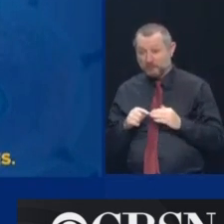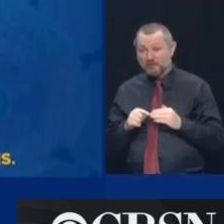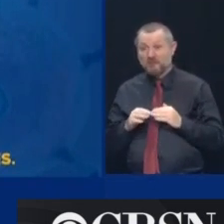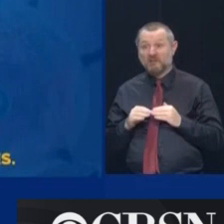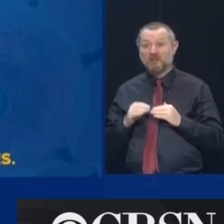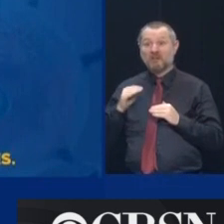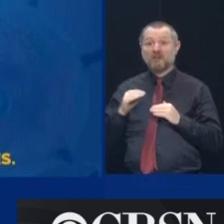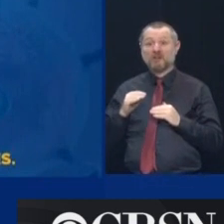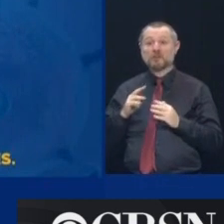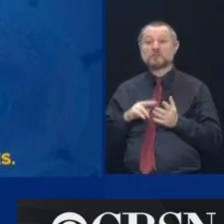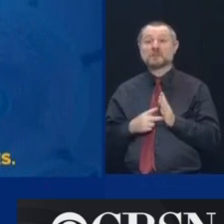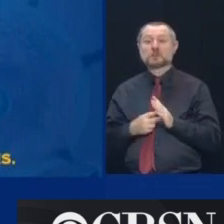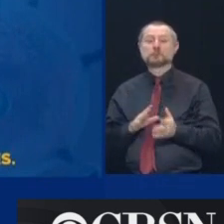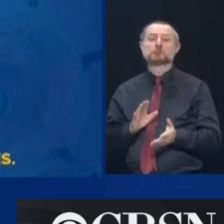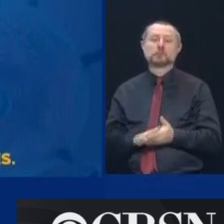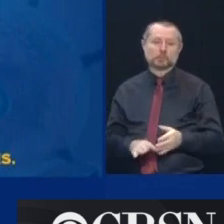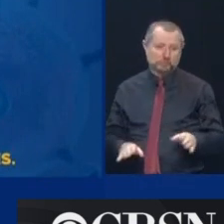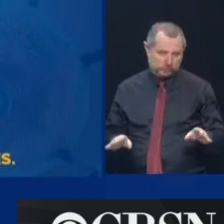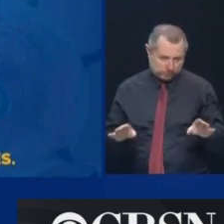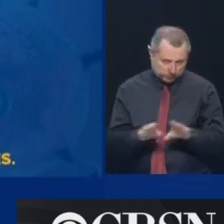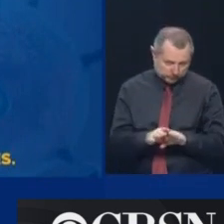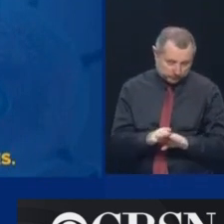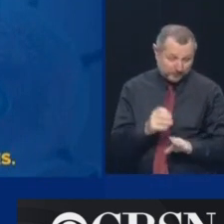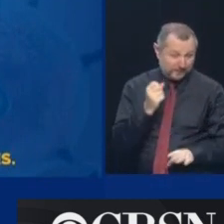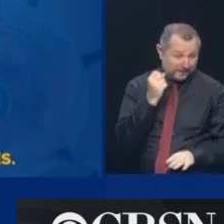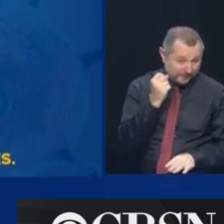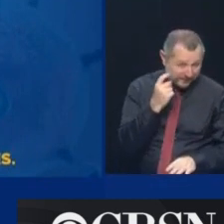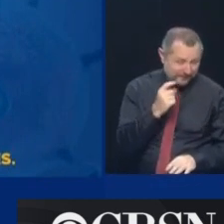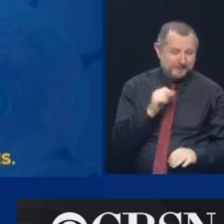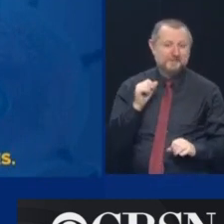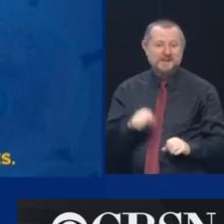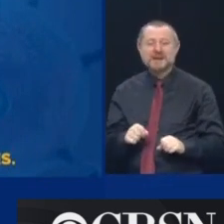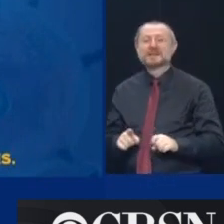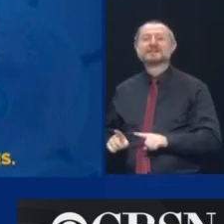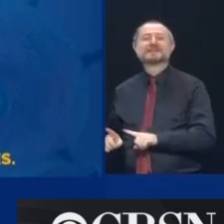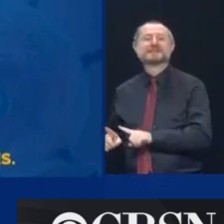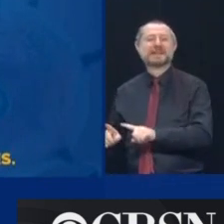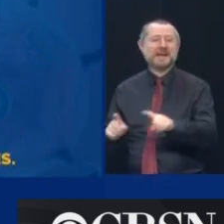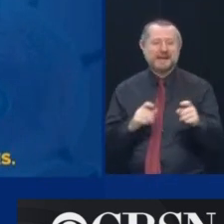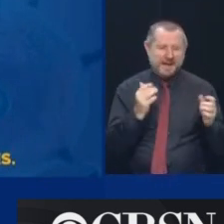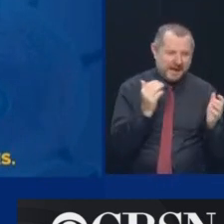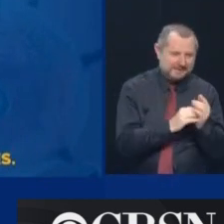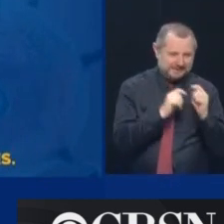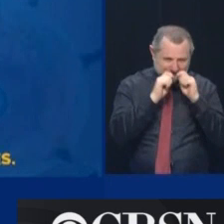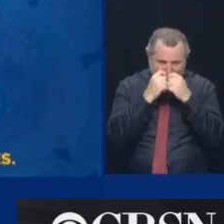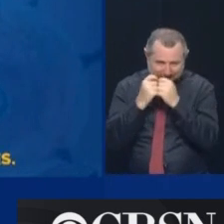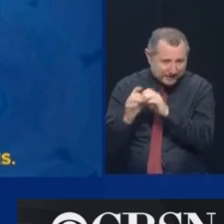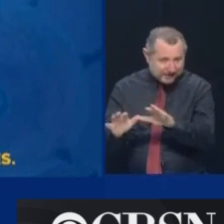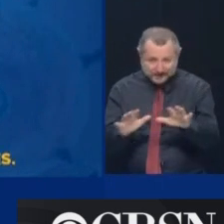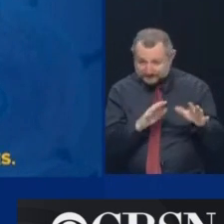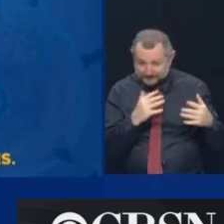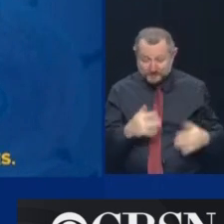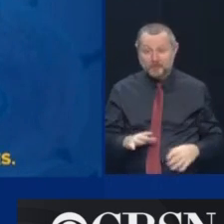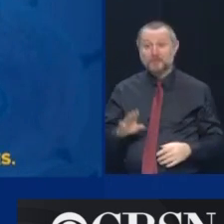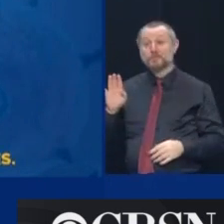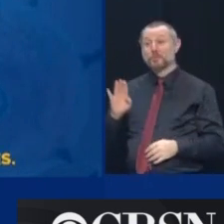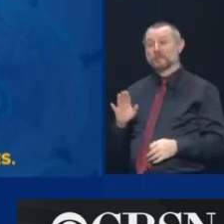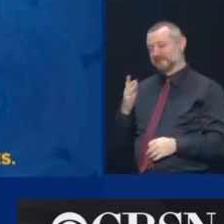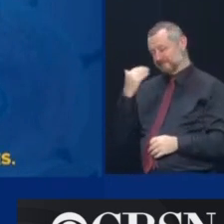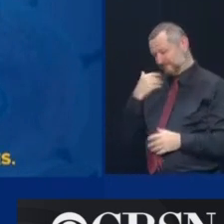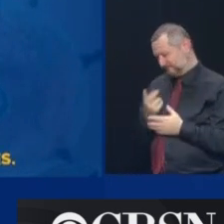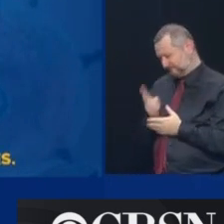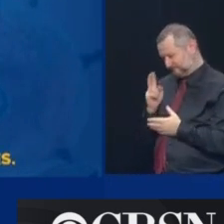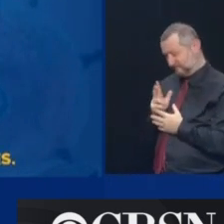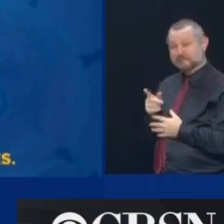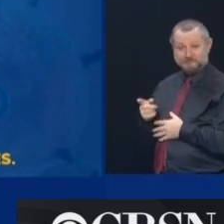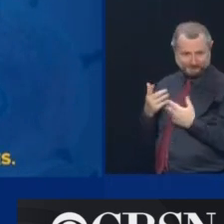the schools close, but they can test to reopen, like we just did in Brooklyn a couple of weeks ago. That